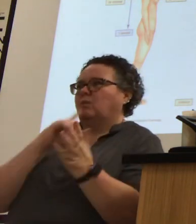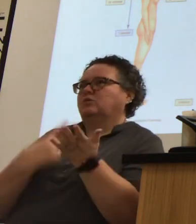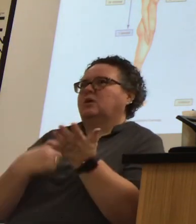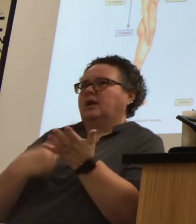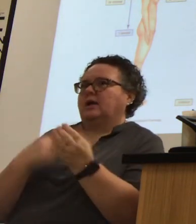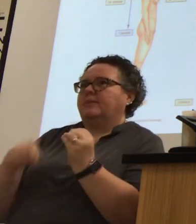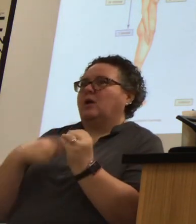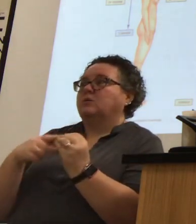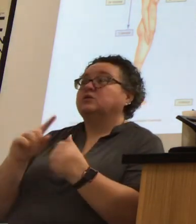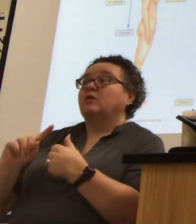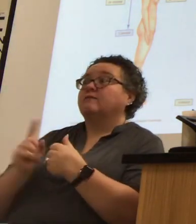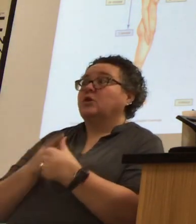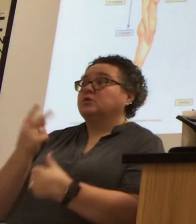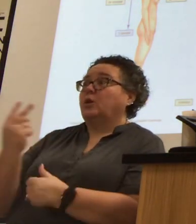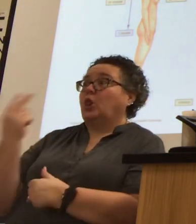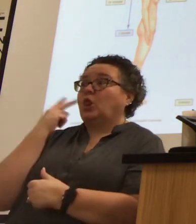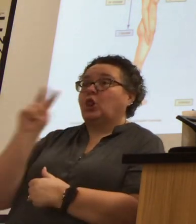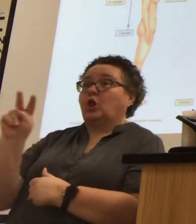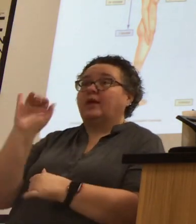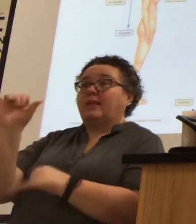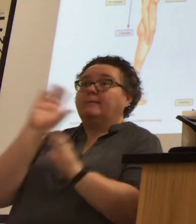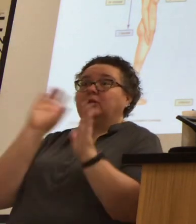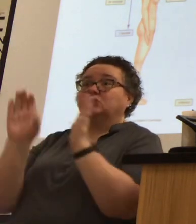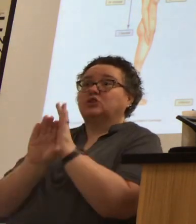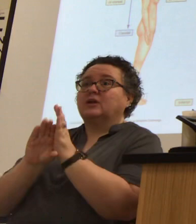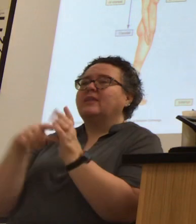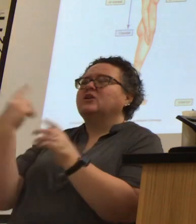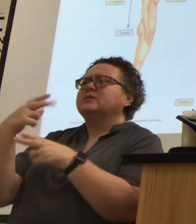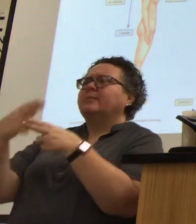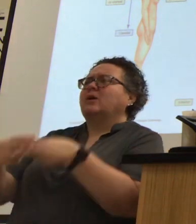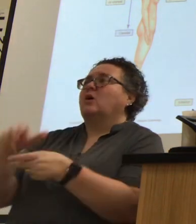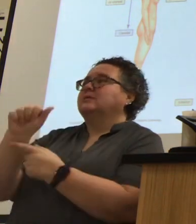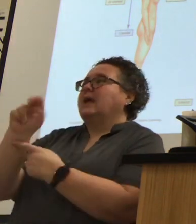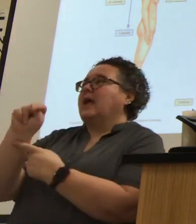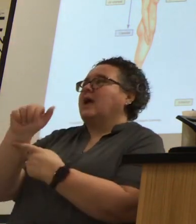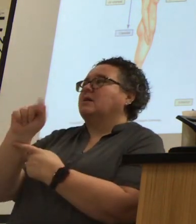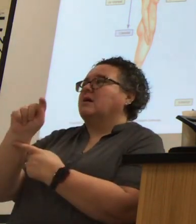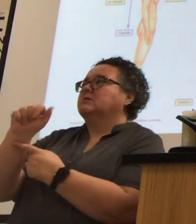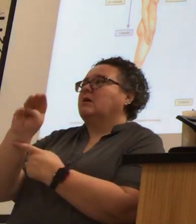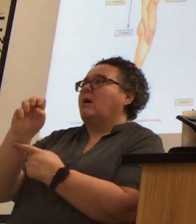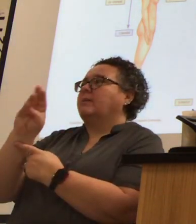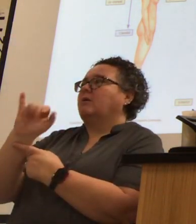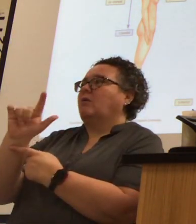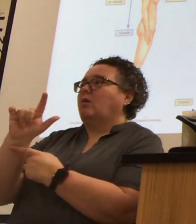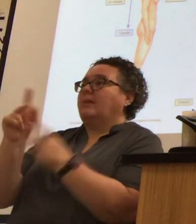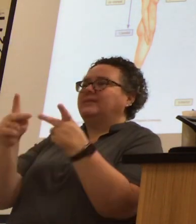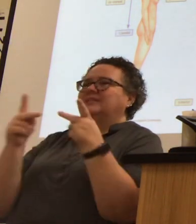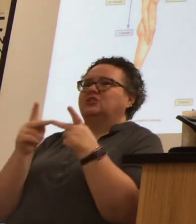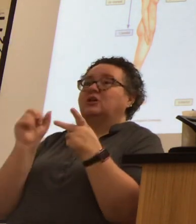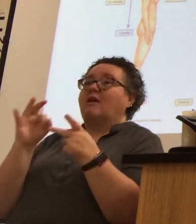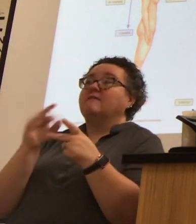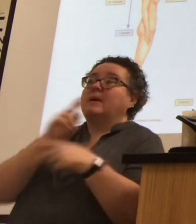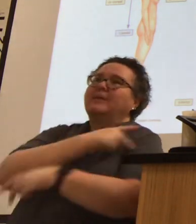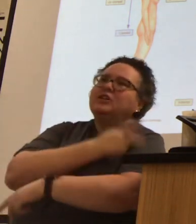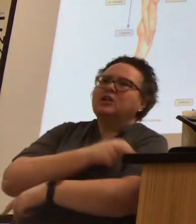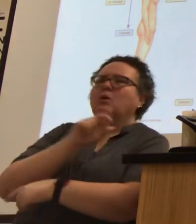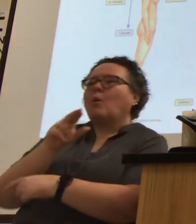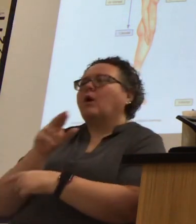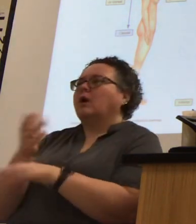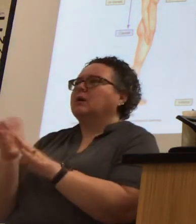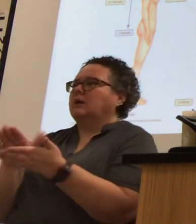thing is look at this picture. Well, there's something called the anatomical position of a patient or cadaver, whatever you're